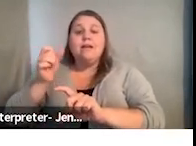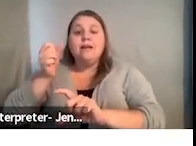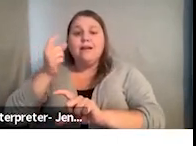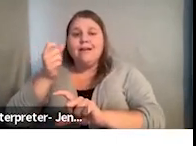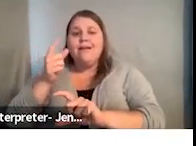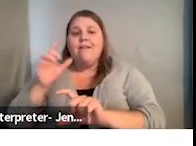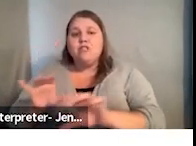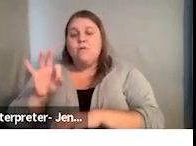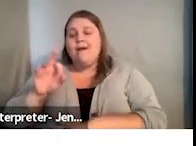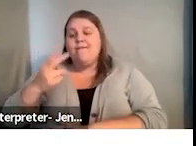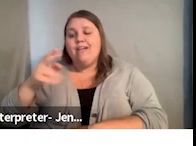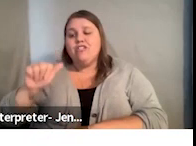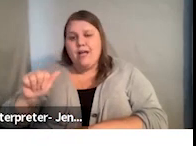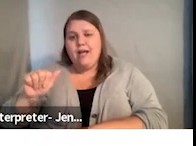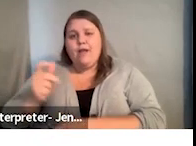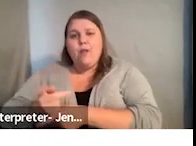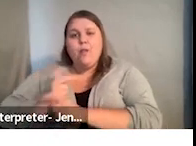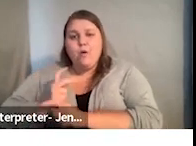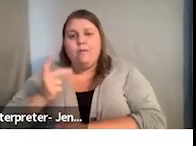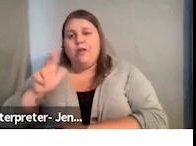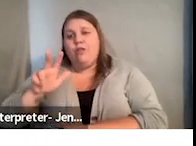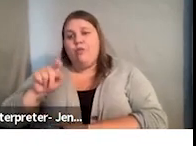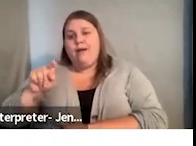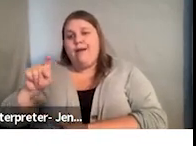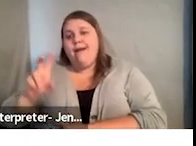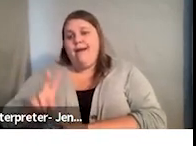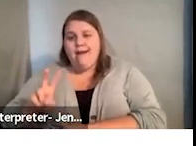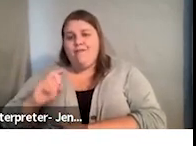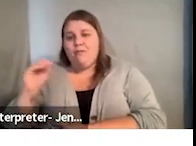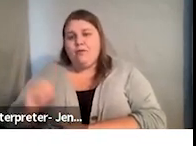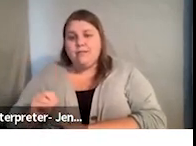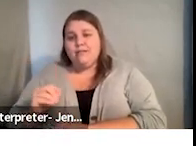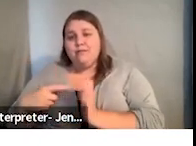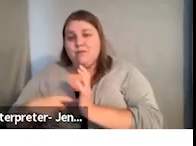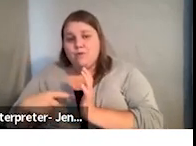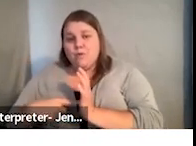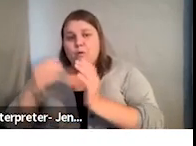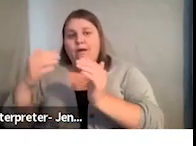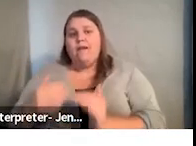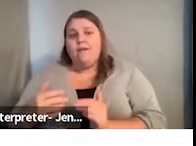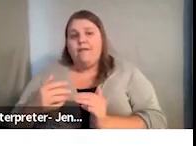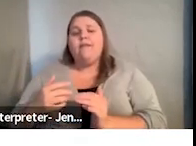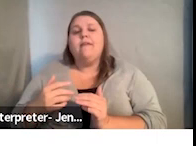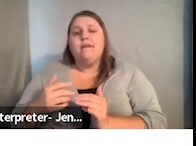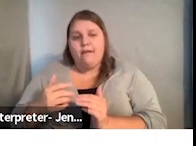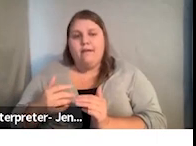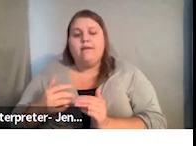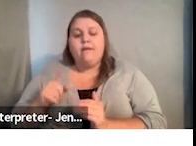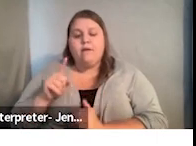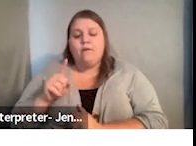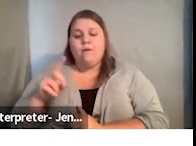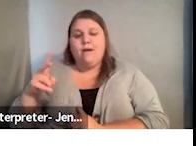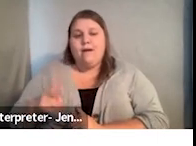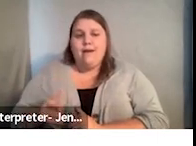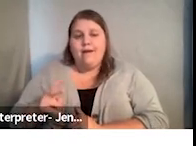an FHA loan, which is a 3.5% down payment requirement. They're going to do 3.5% towards the down payment,